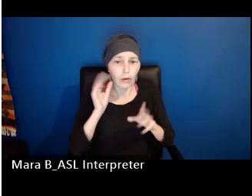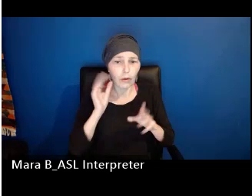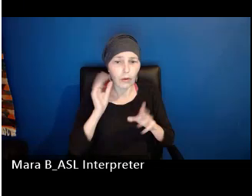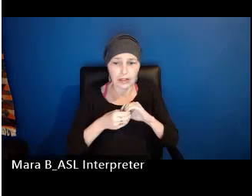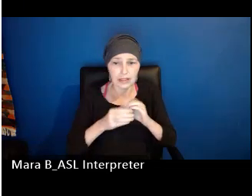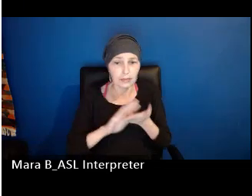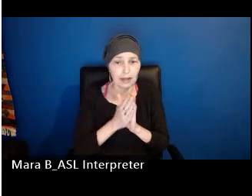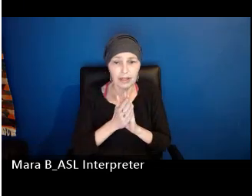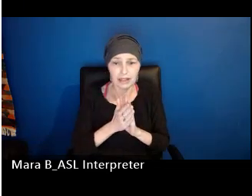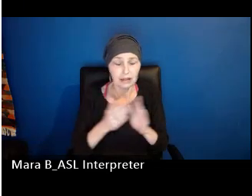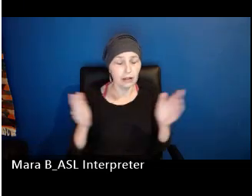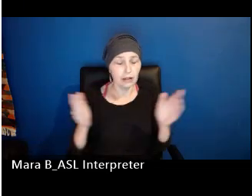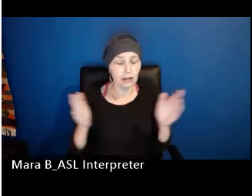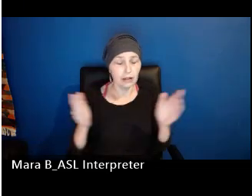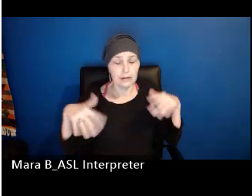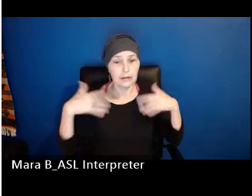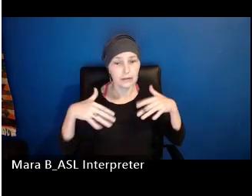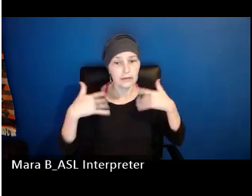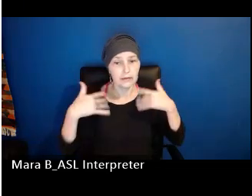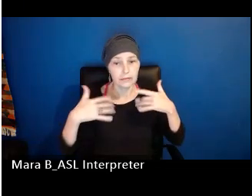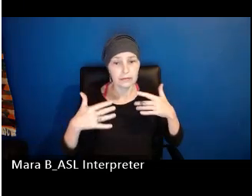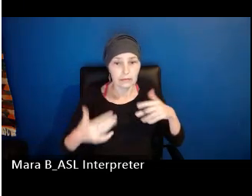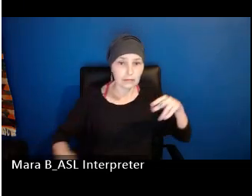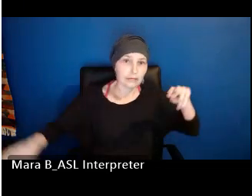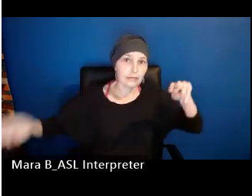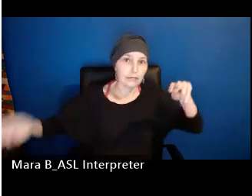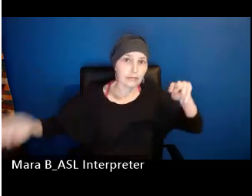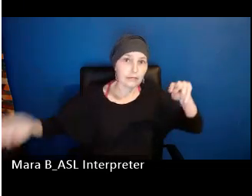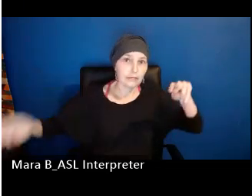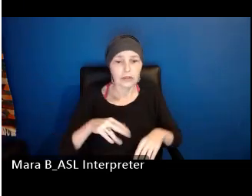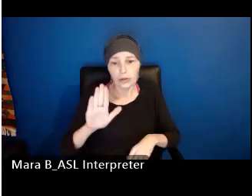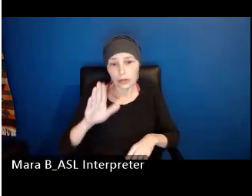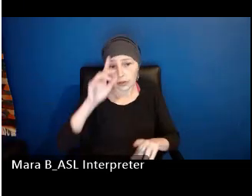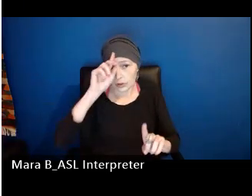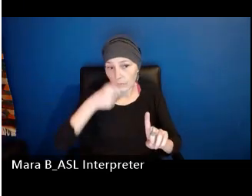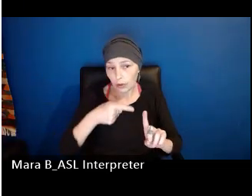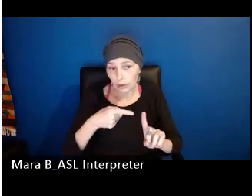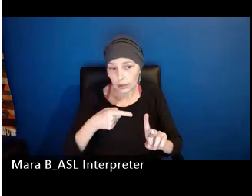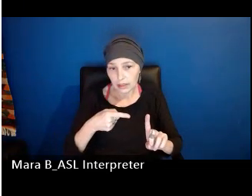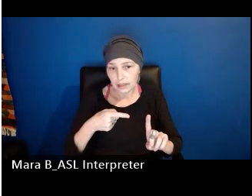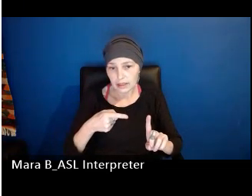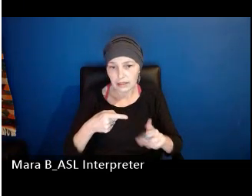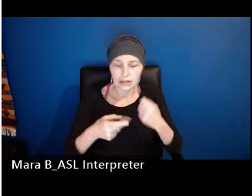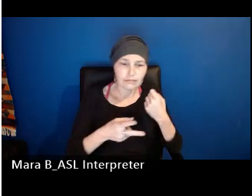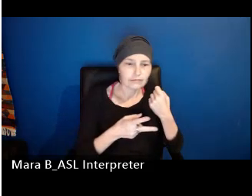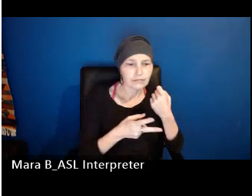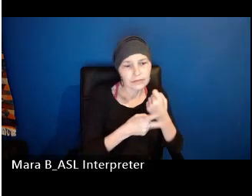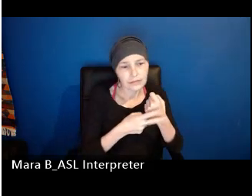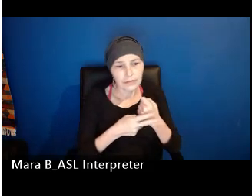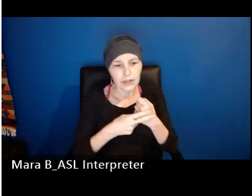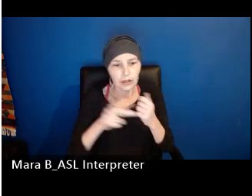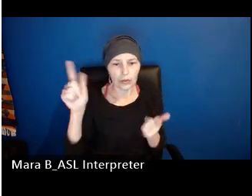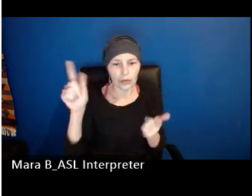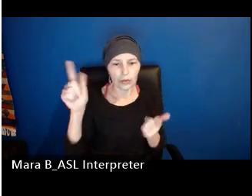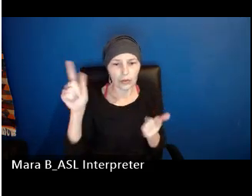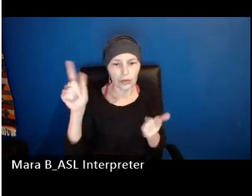intense. Additionally, if your goal is kind of to be, conservation or reducing the carbon